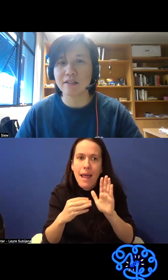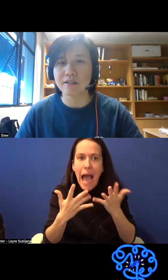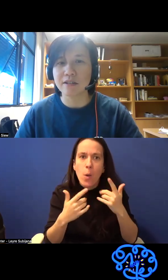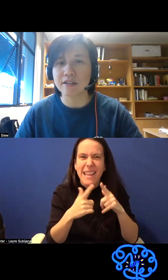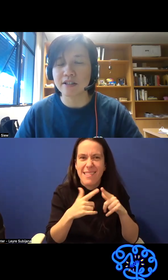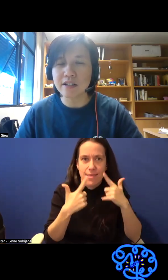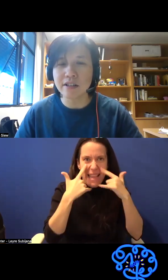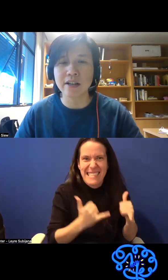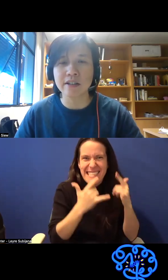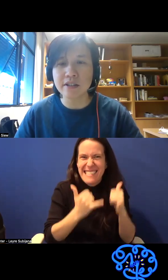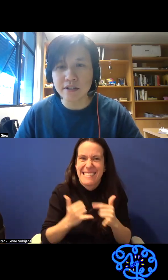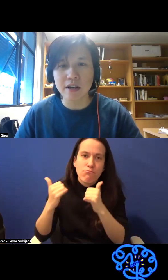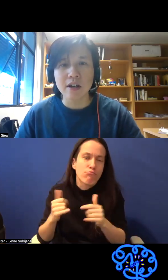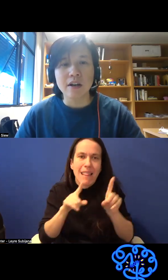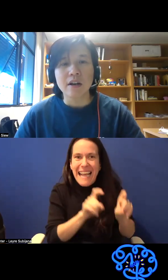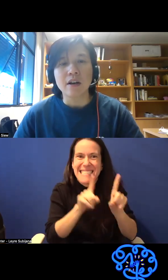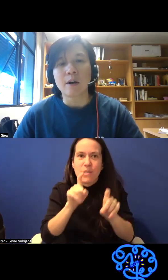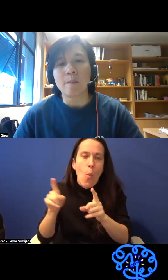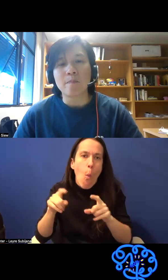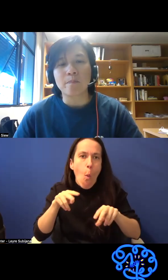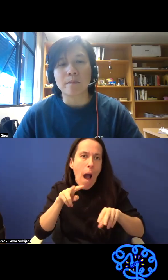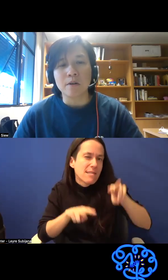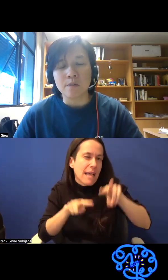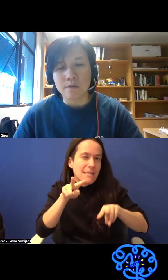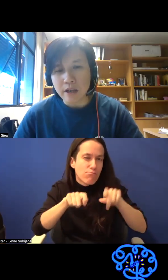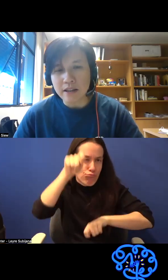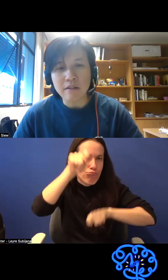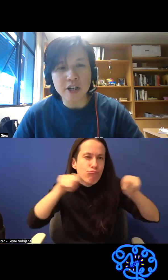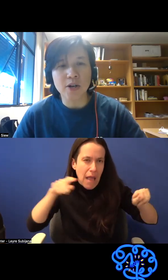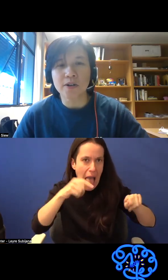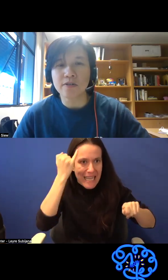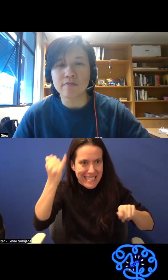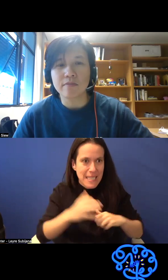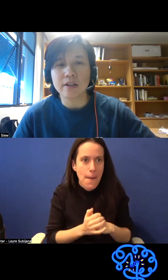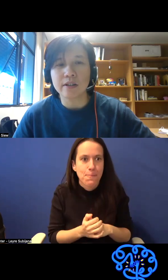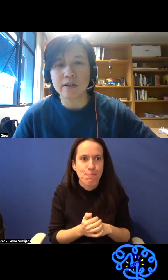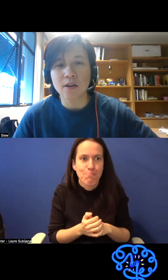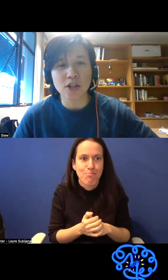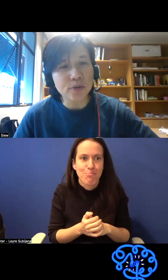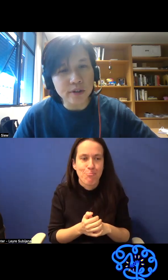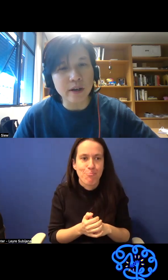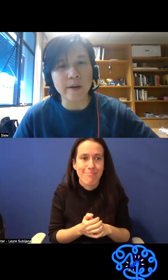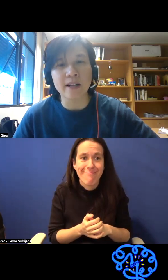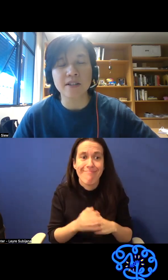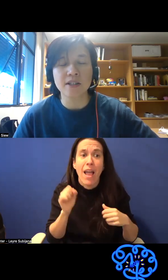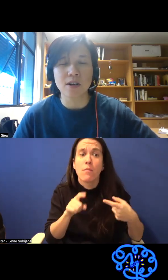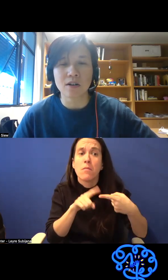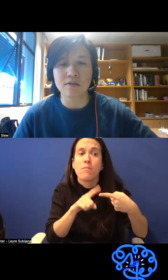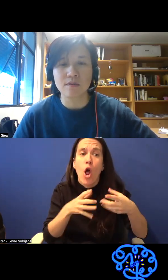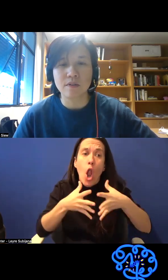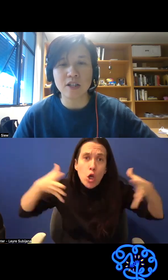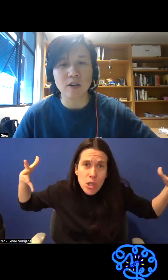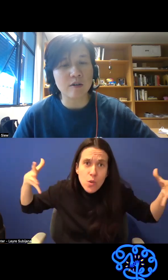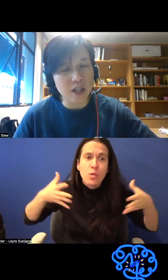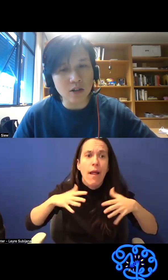testing or assessing these ideas. Um, can leverage on longitudinal network analysis